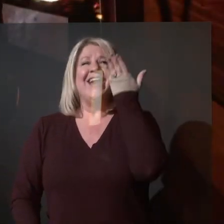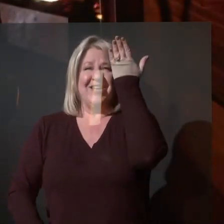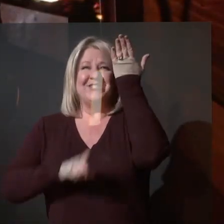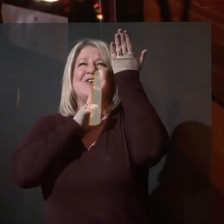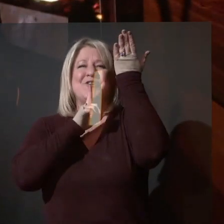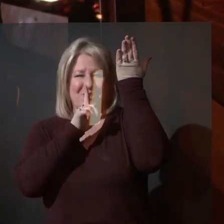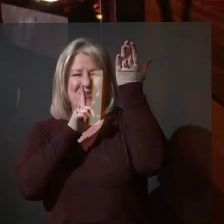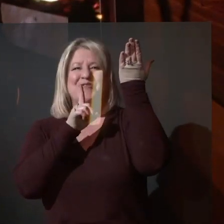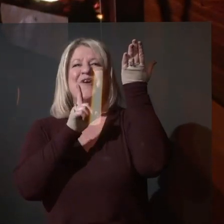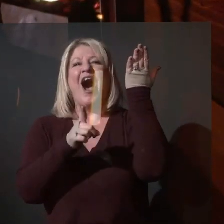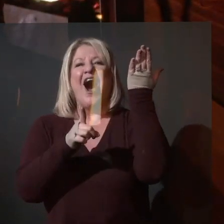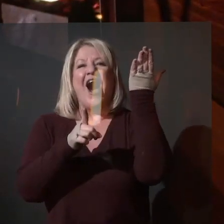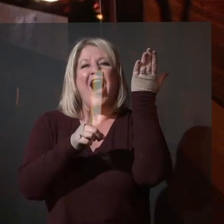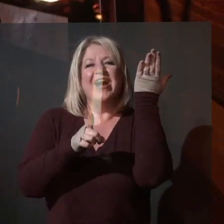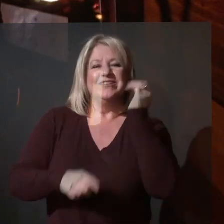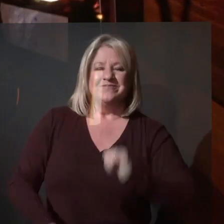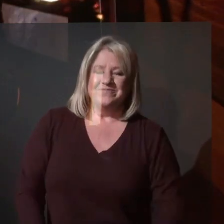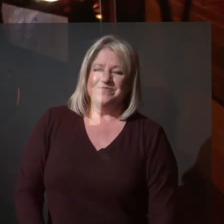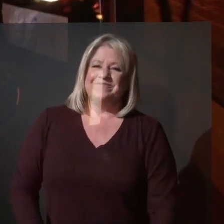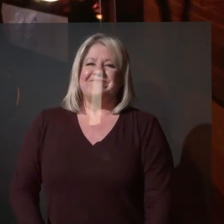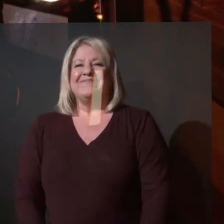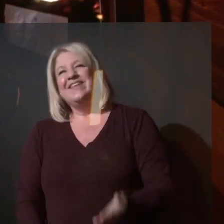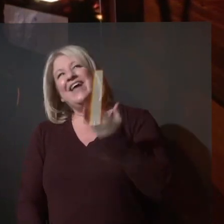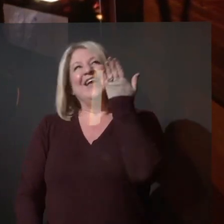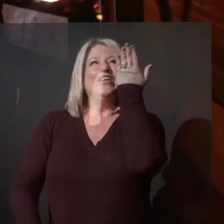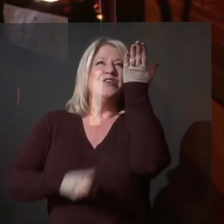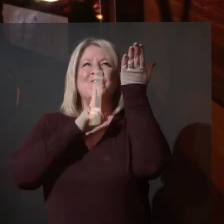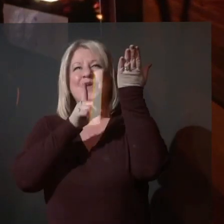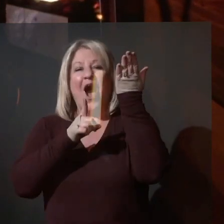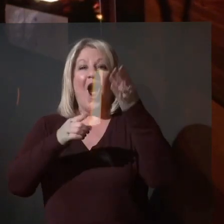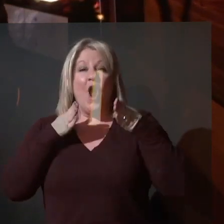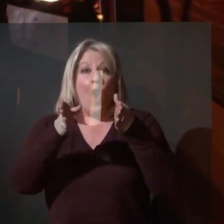God, that is who you are.